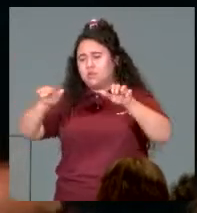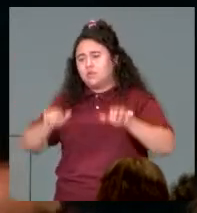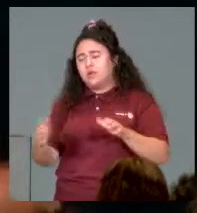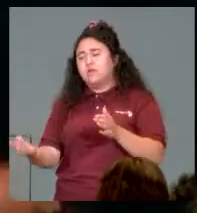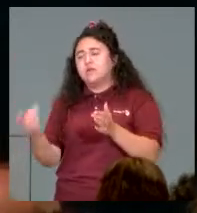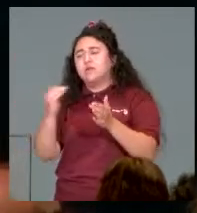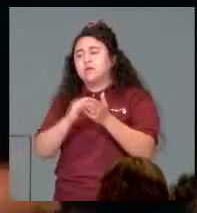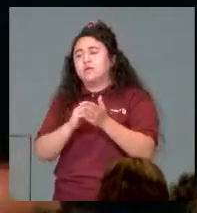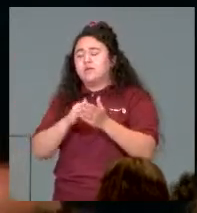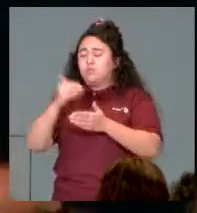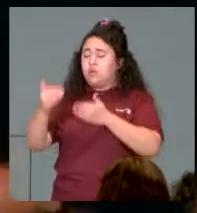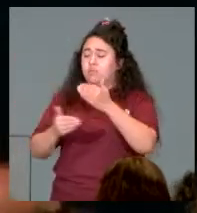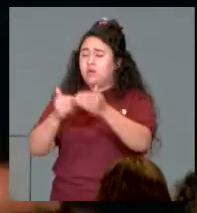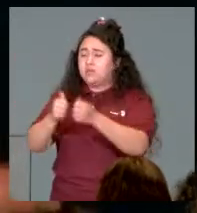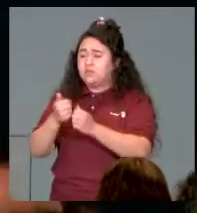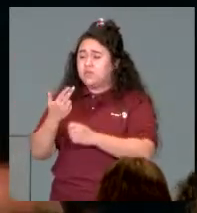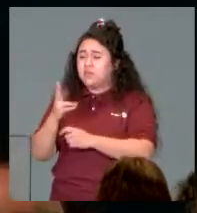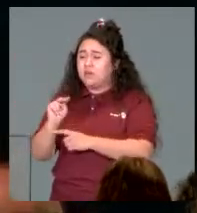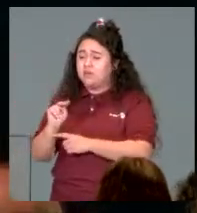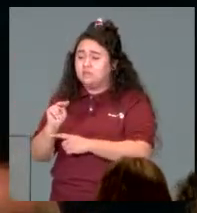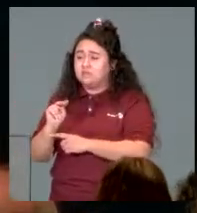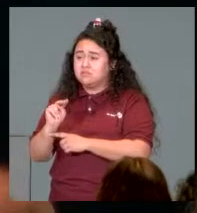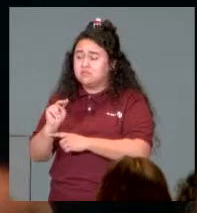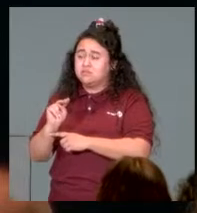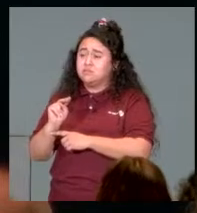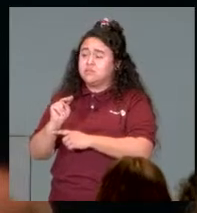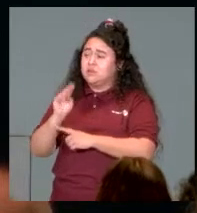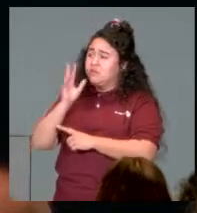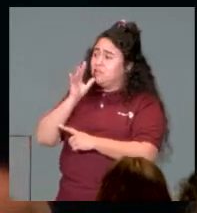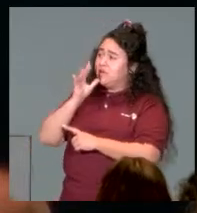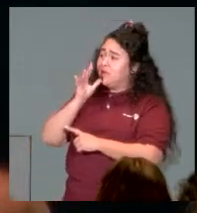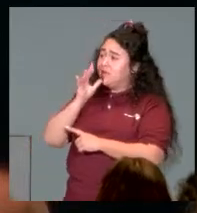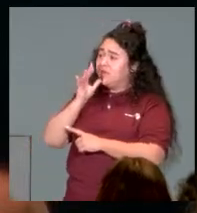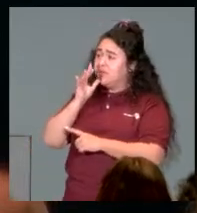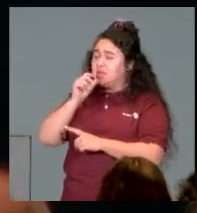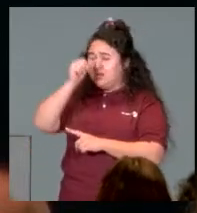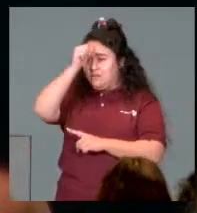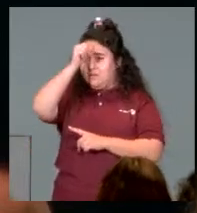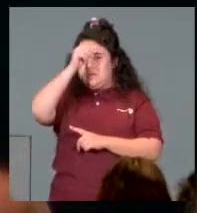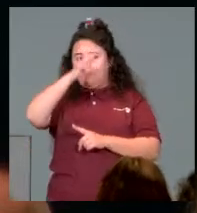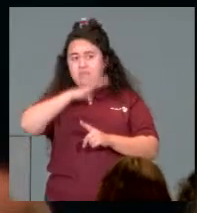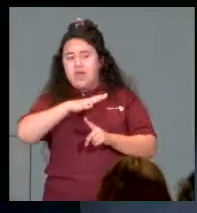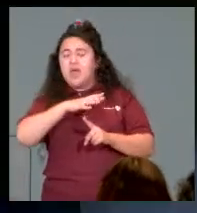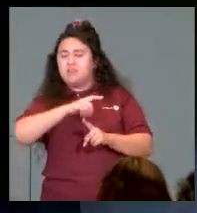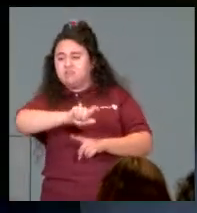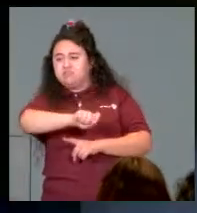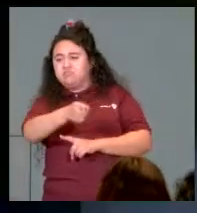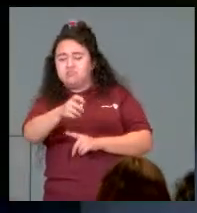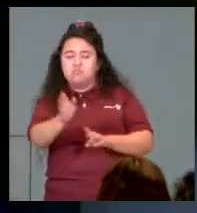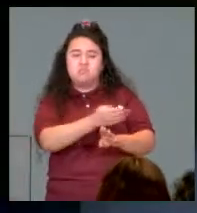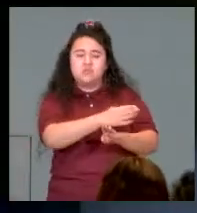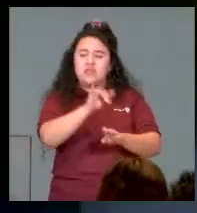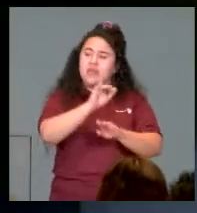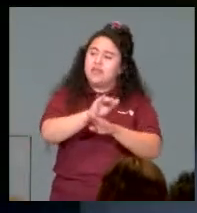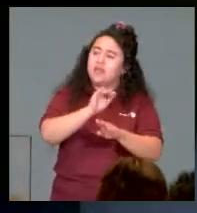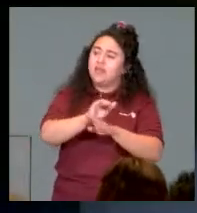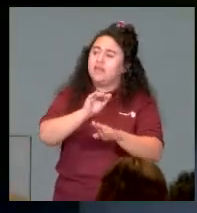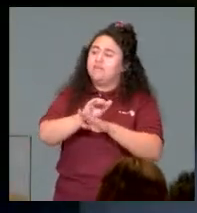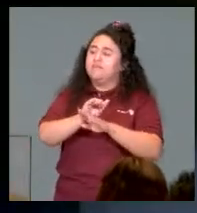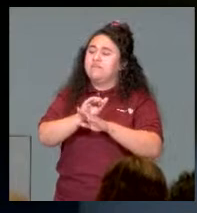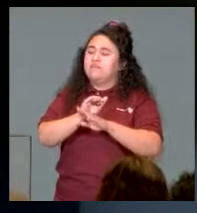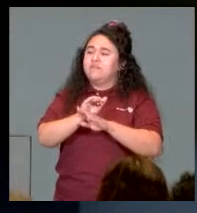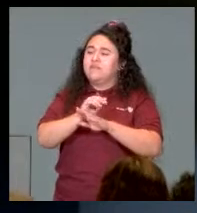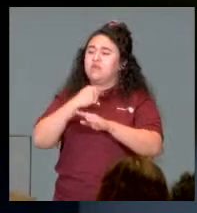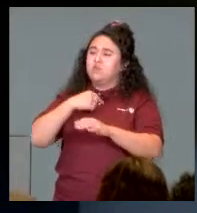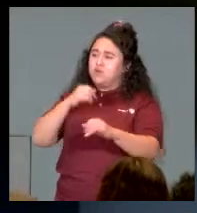May I make progress with the gun? On our mother, a manual they put on music that evening. A swinging tight body language for you to